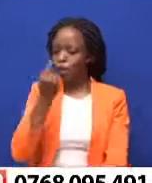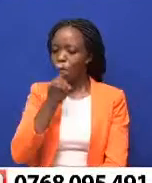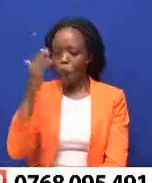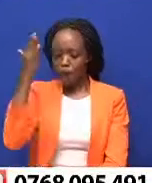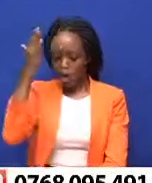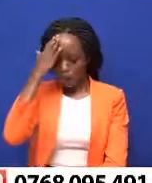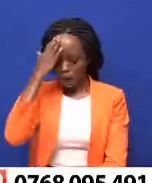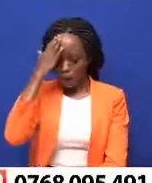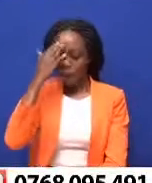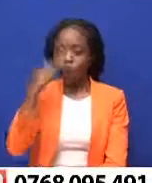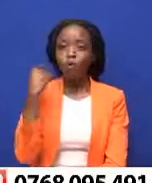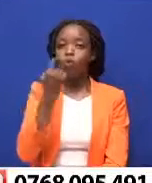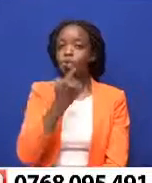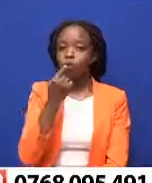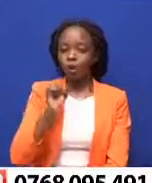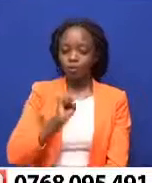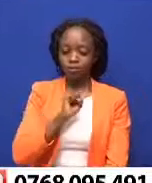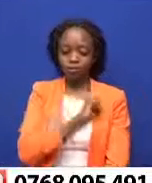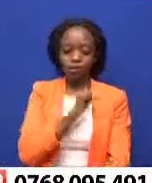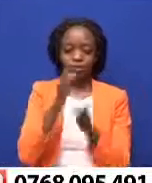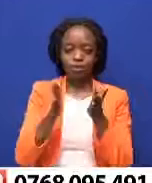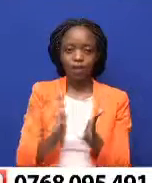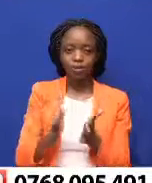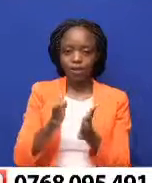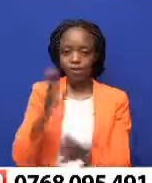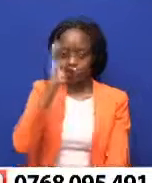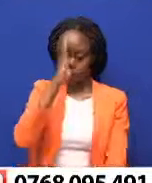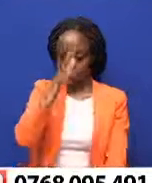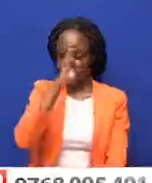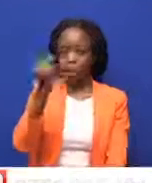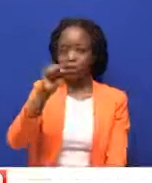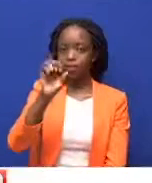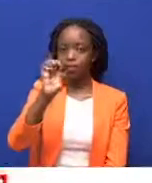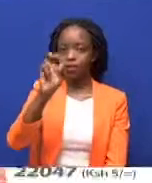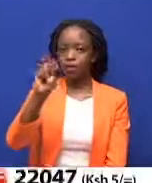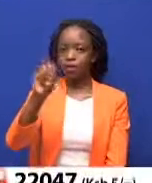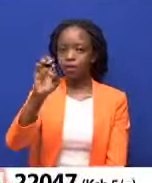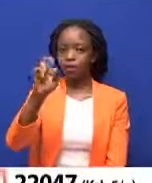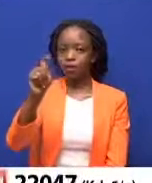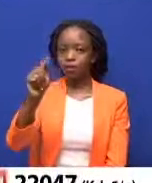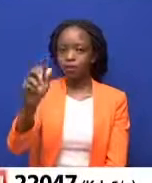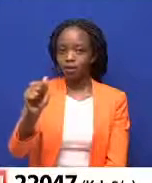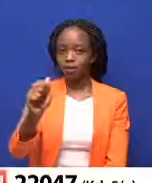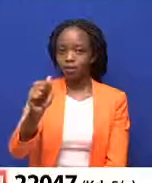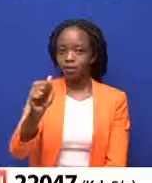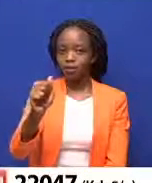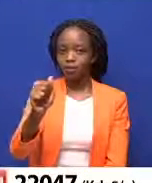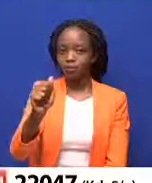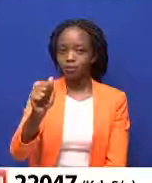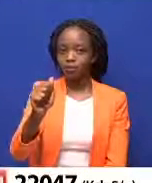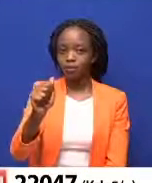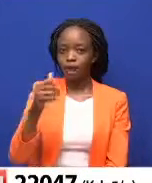none other than Senator Moses Masika Wetangula. Recognized by who? The NEC?